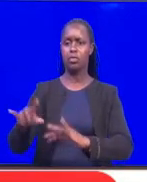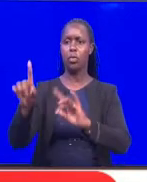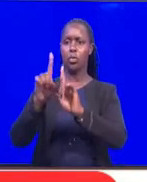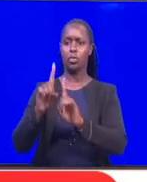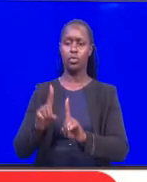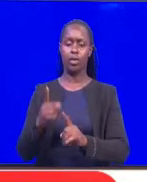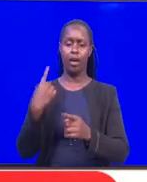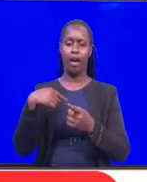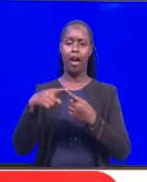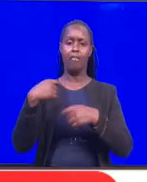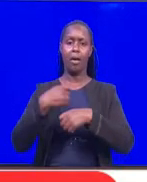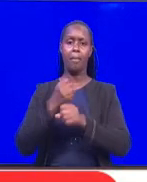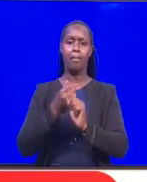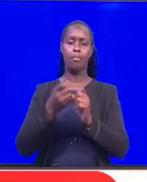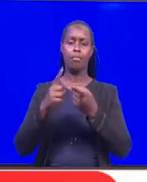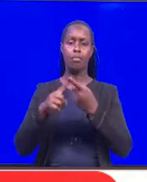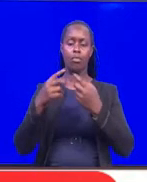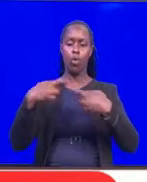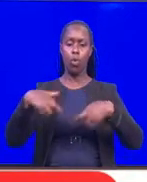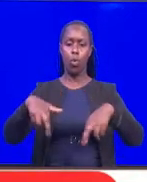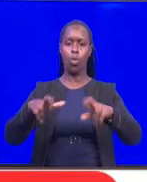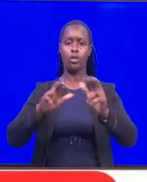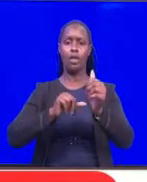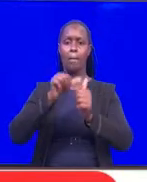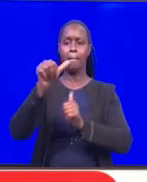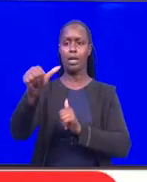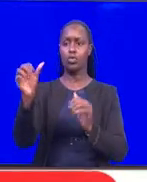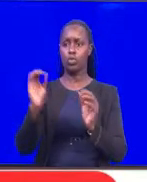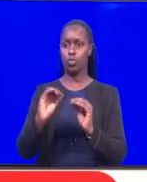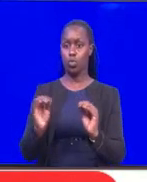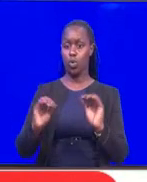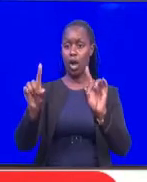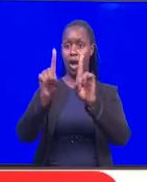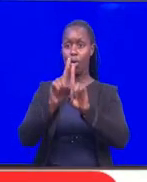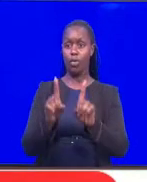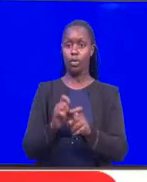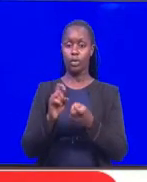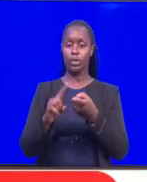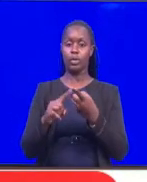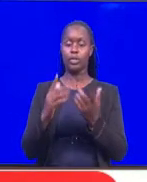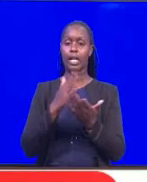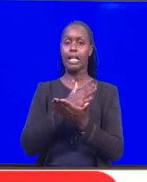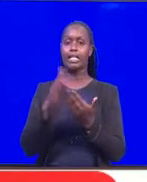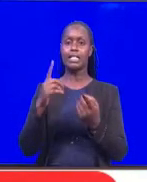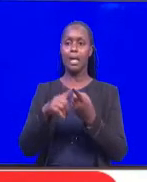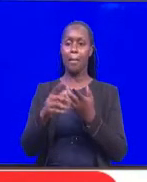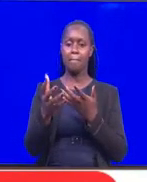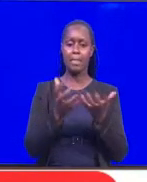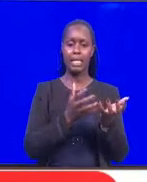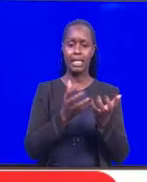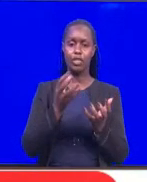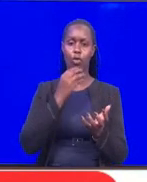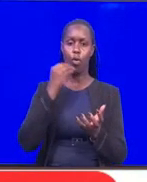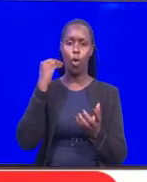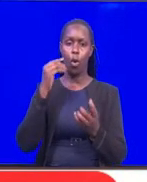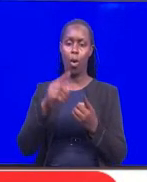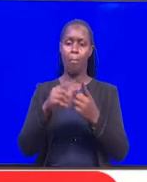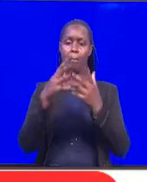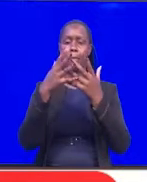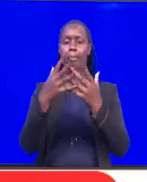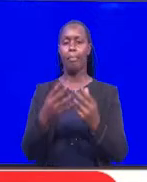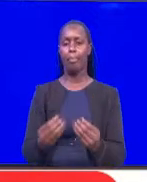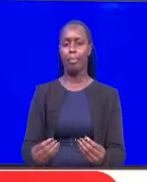roads impassable. This has, of course, ruined rice fields and submerged their homes and businesses as well